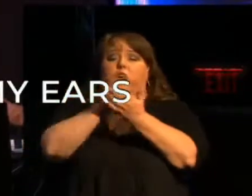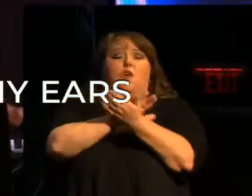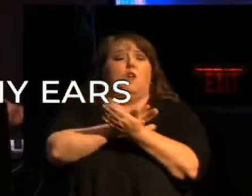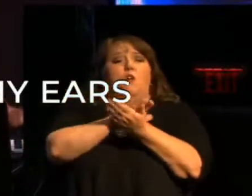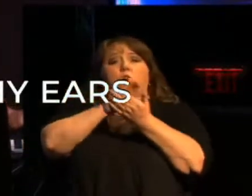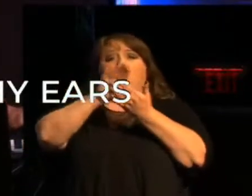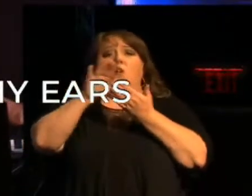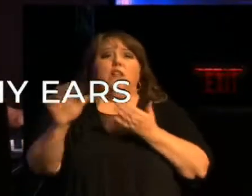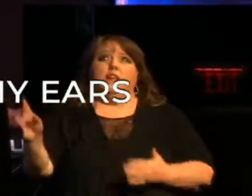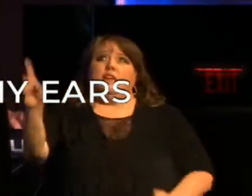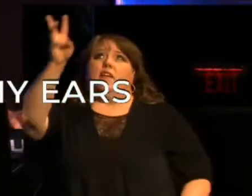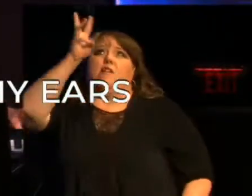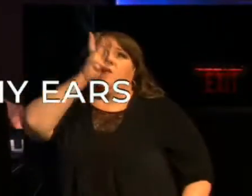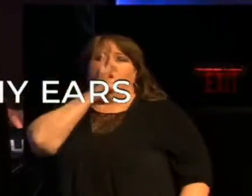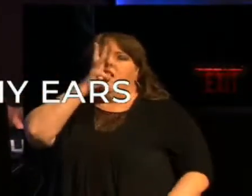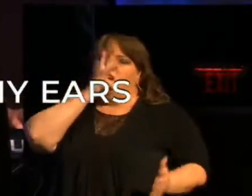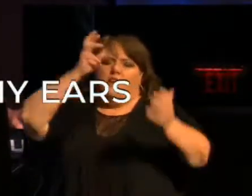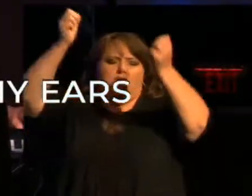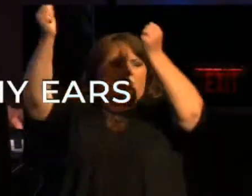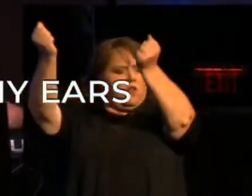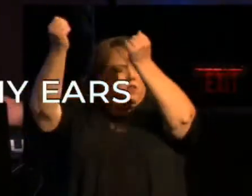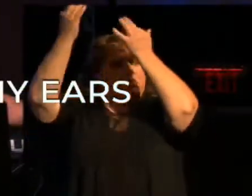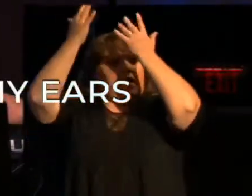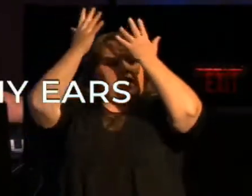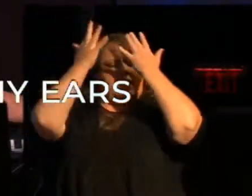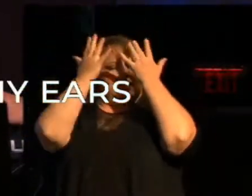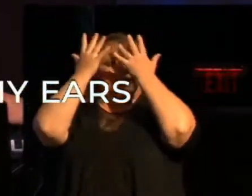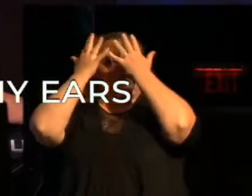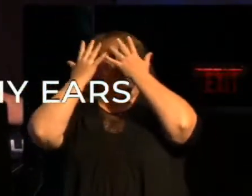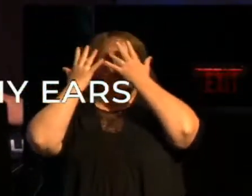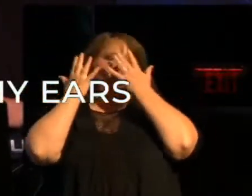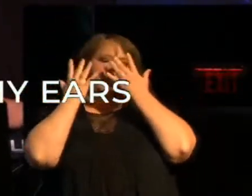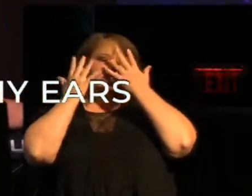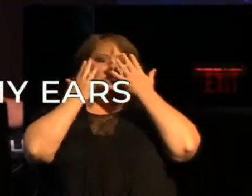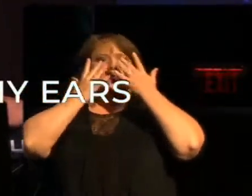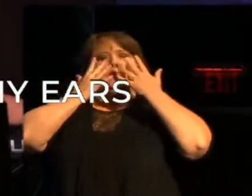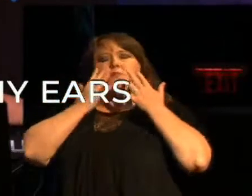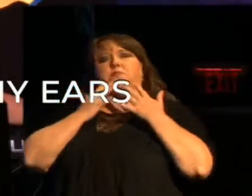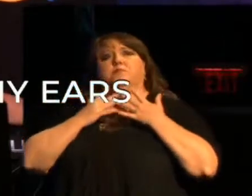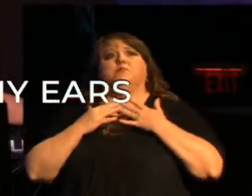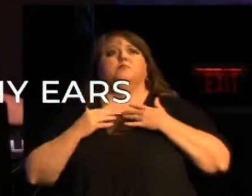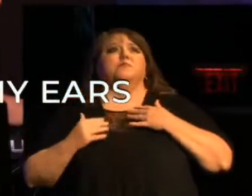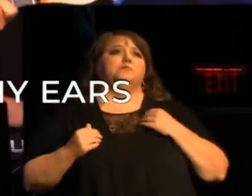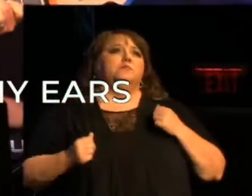like holy water on my skin.